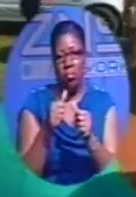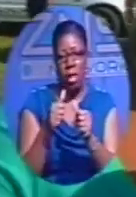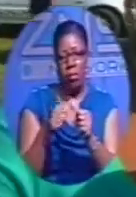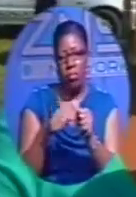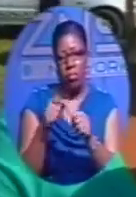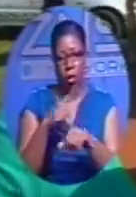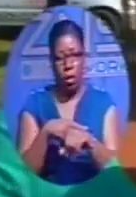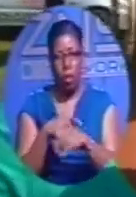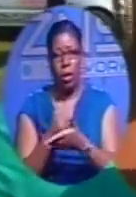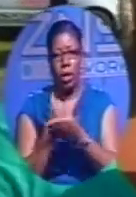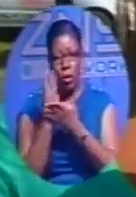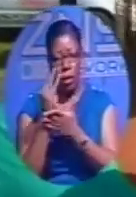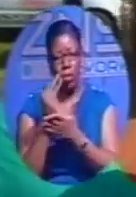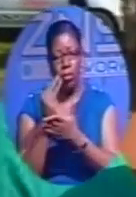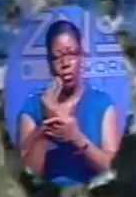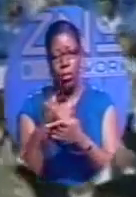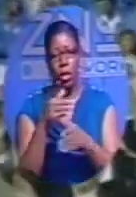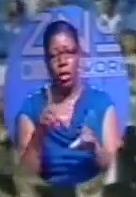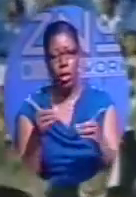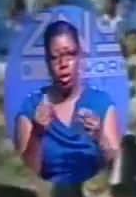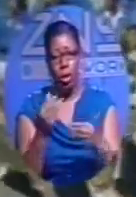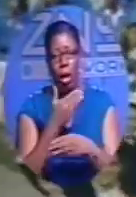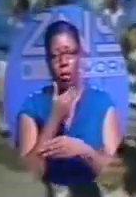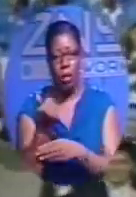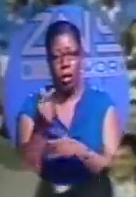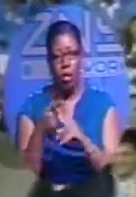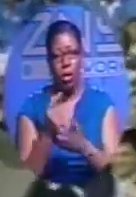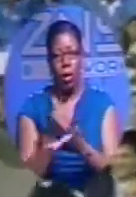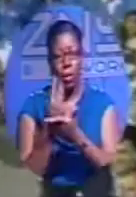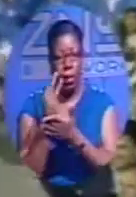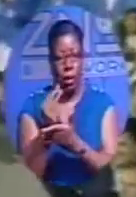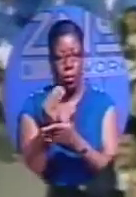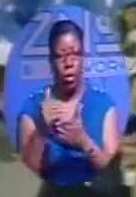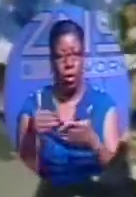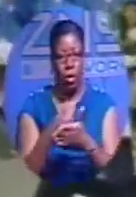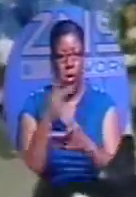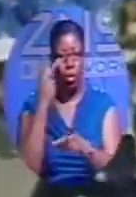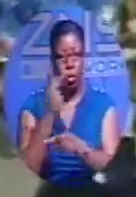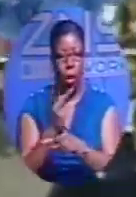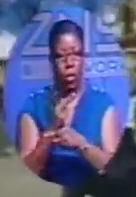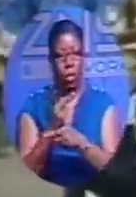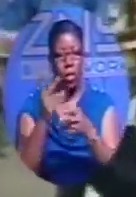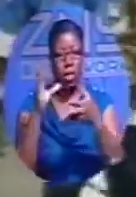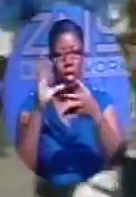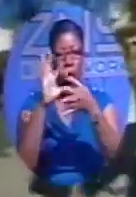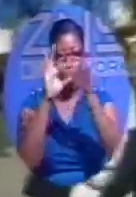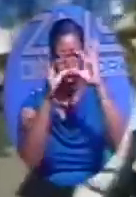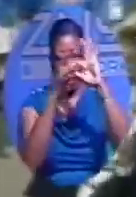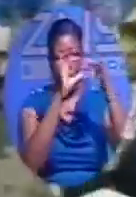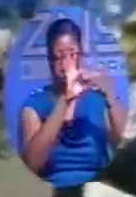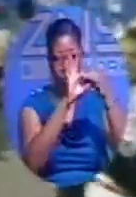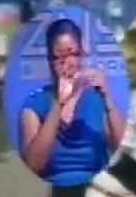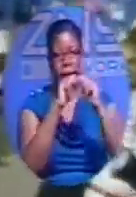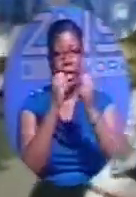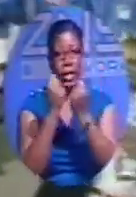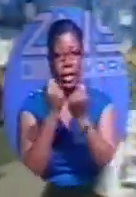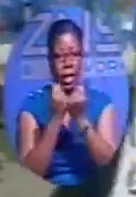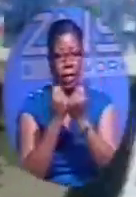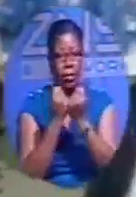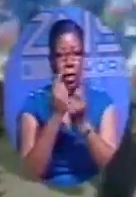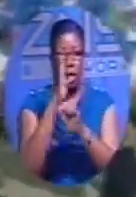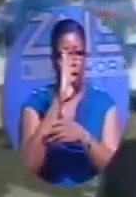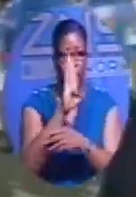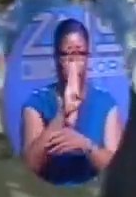make ourselves available to help them as best possible. Well, one of the newcomers to this year's Olympic team is Trevano Maki. B3 is officials.